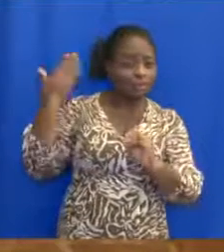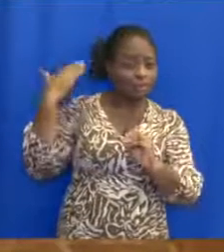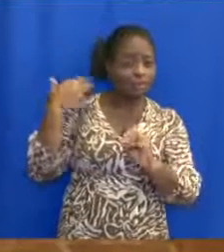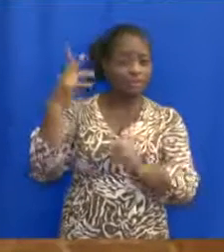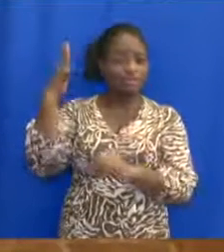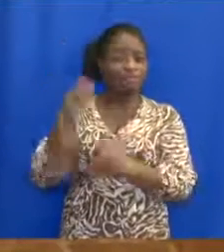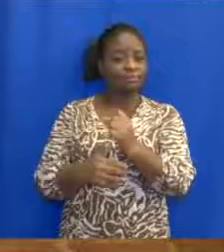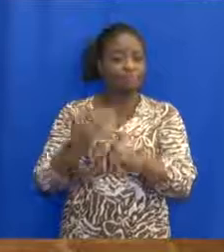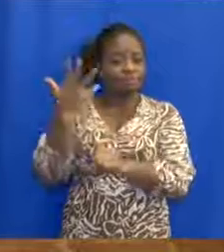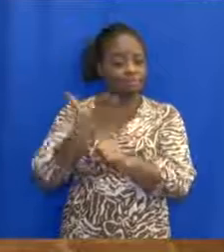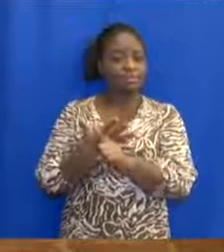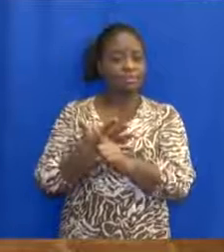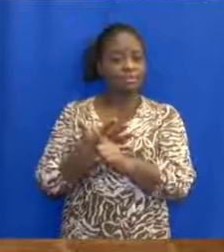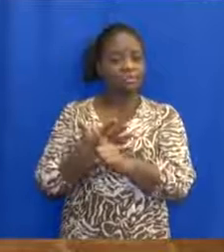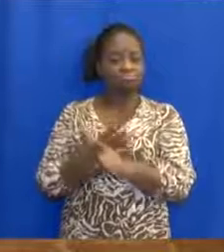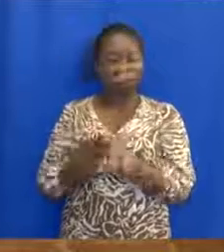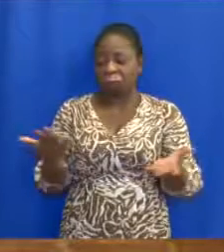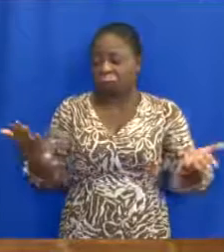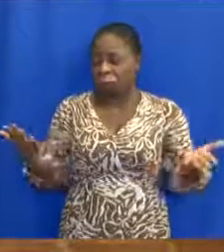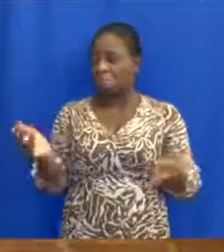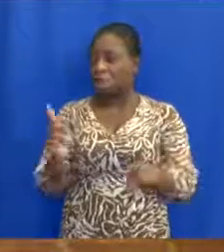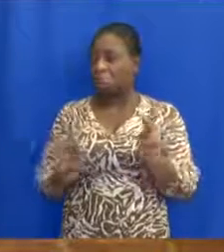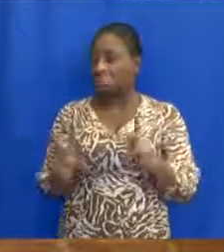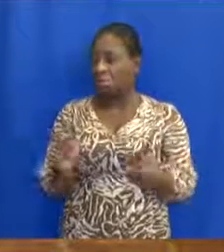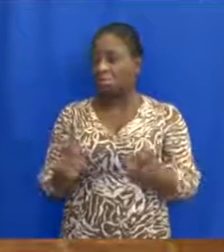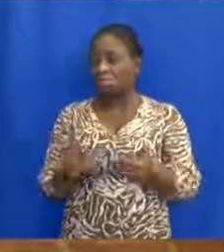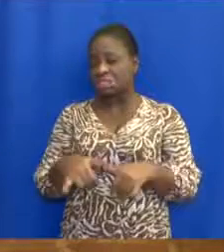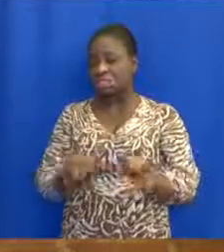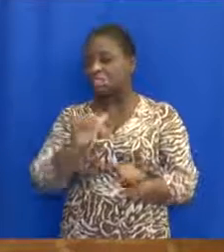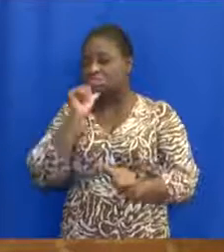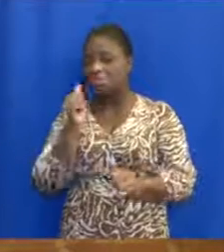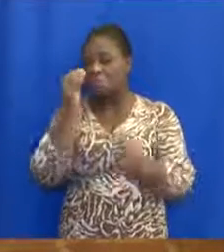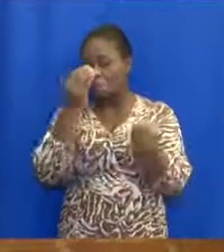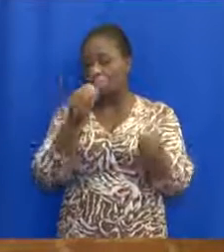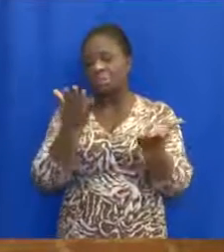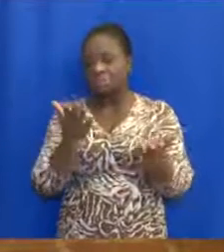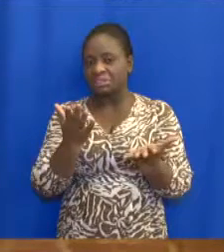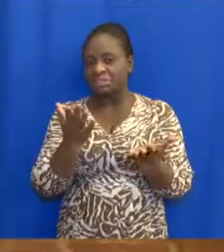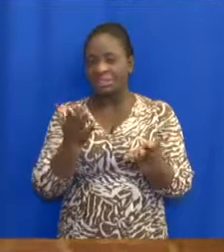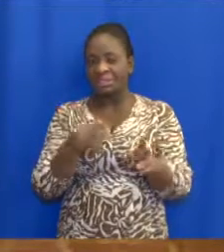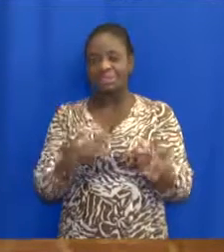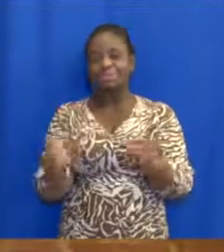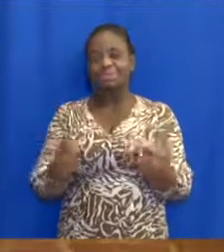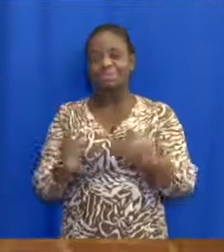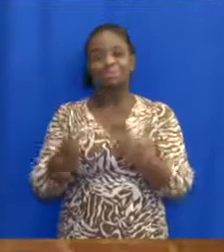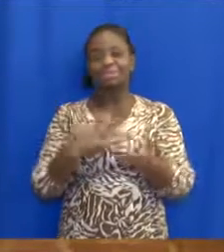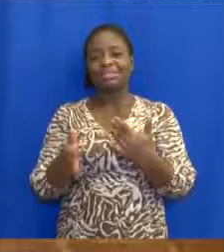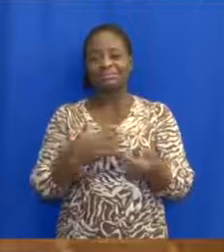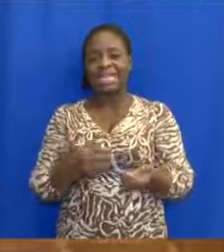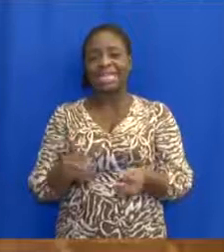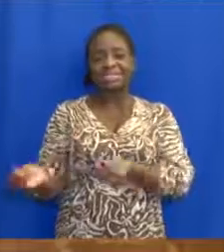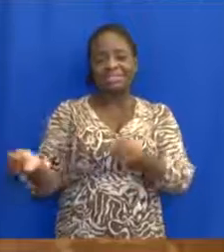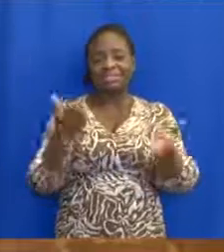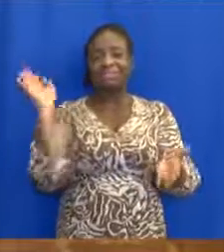There will always be those who will peddle untruths and embark on deliberate